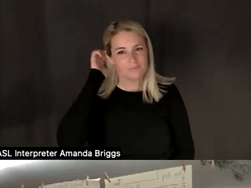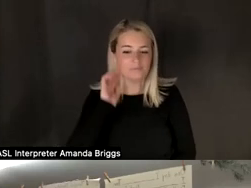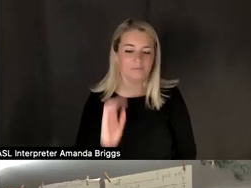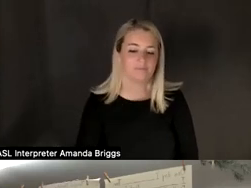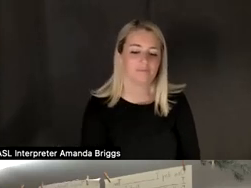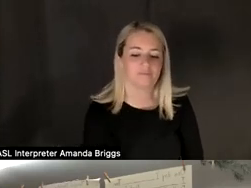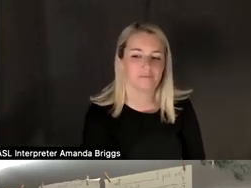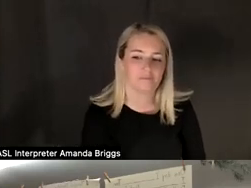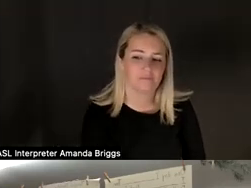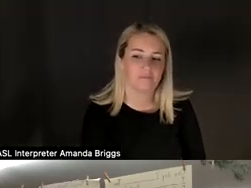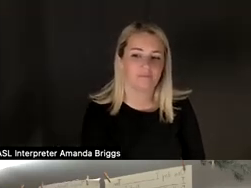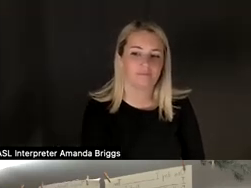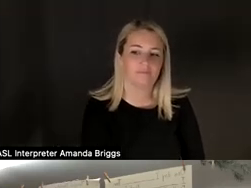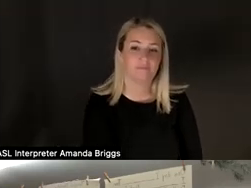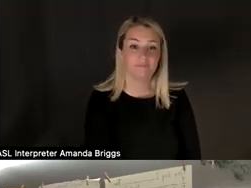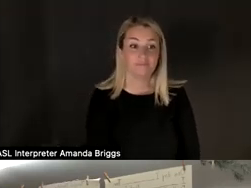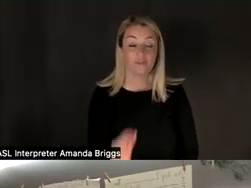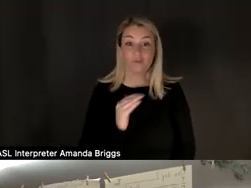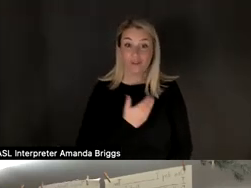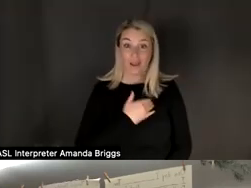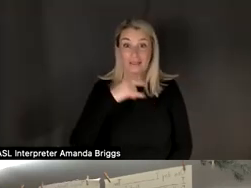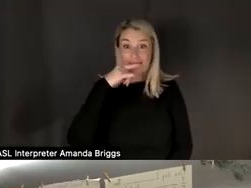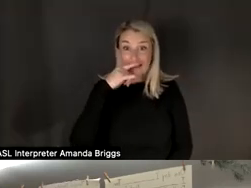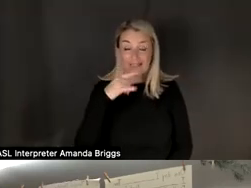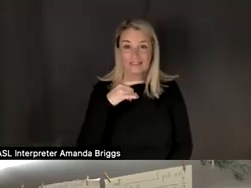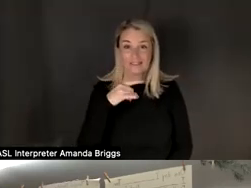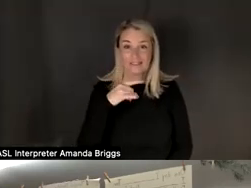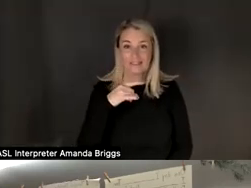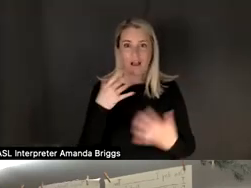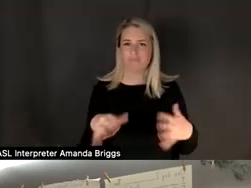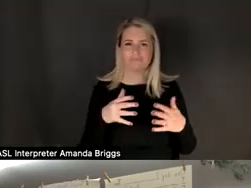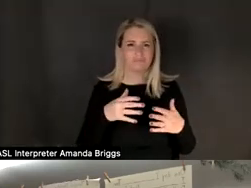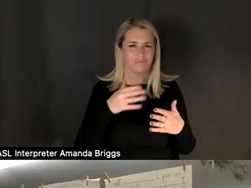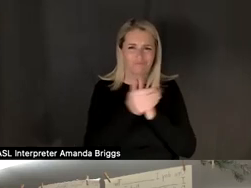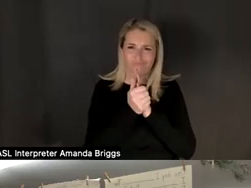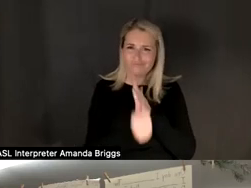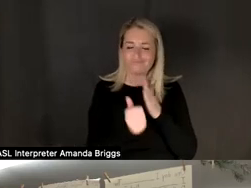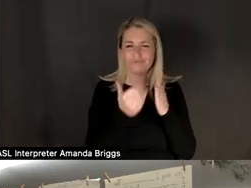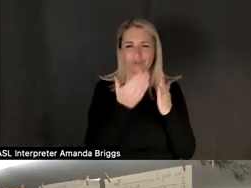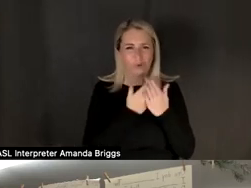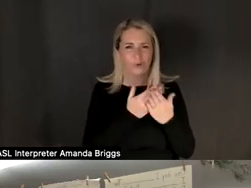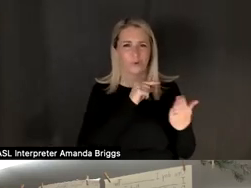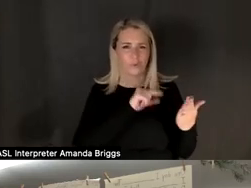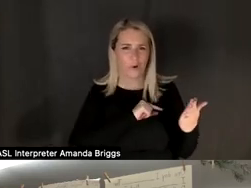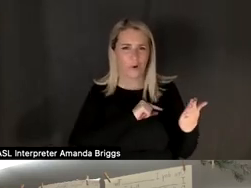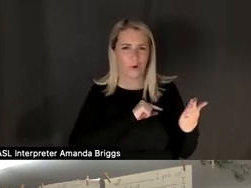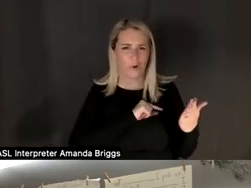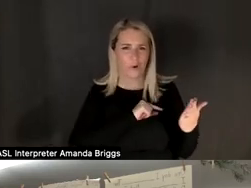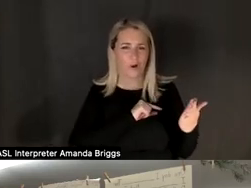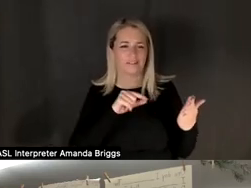a lot of really high quality instruction in what the code is for both of those, the code for German and the code for